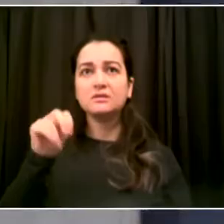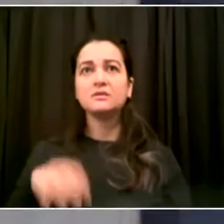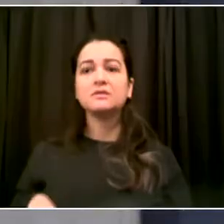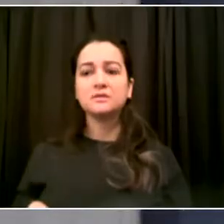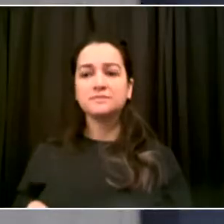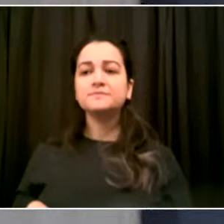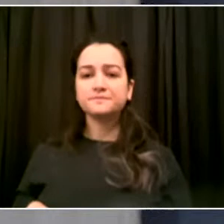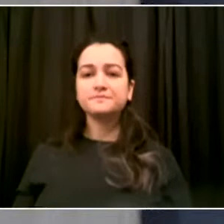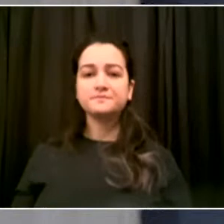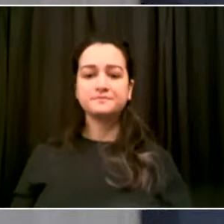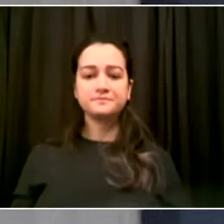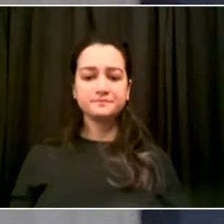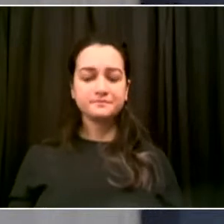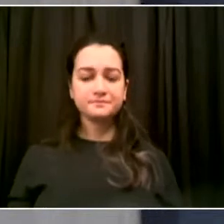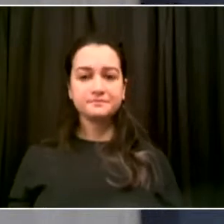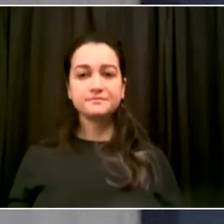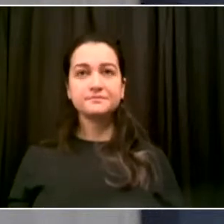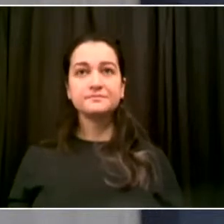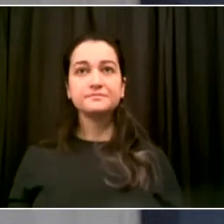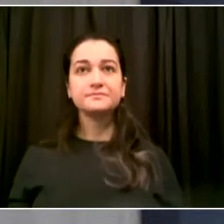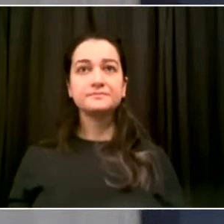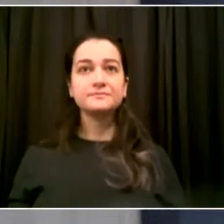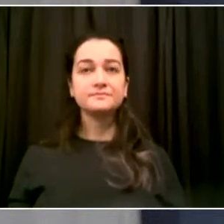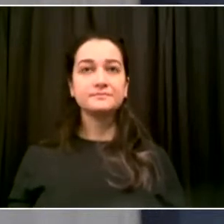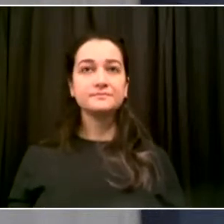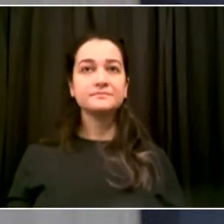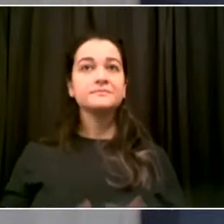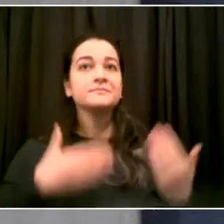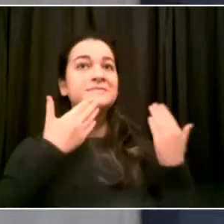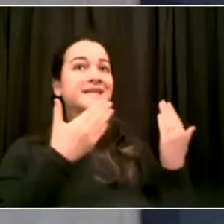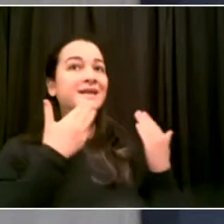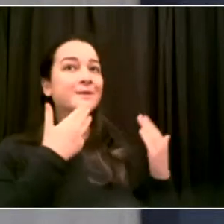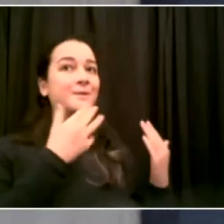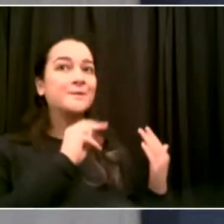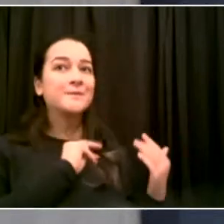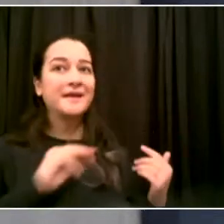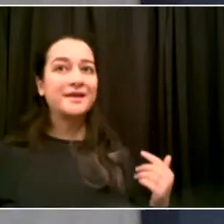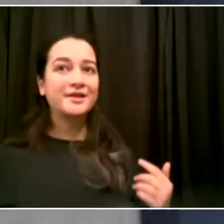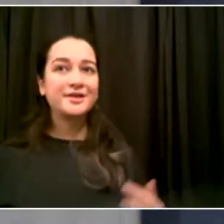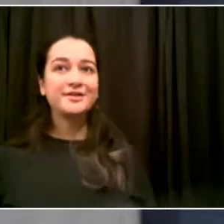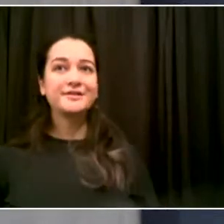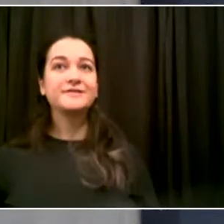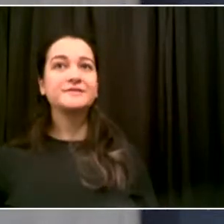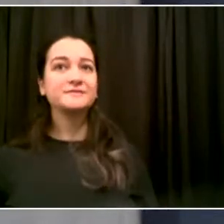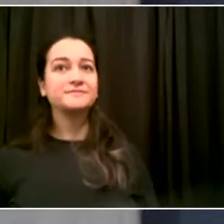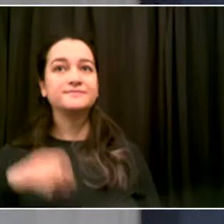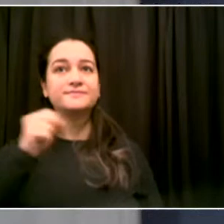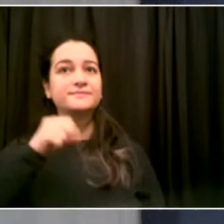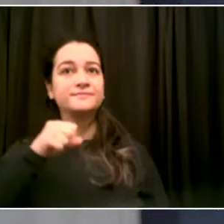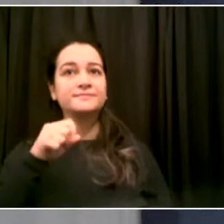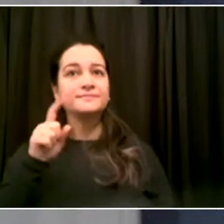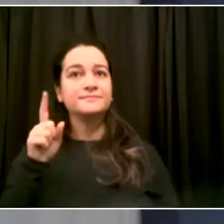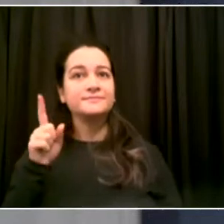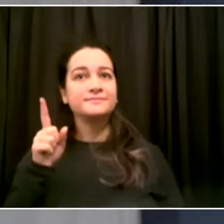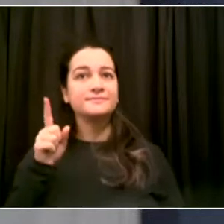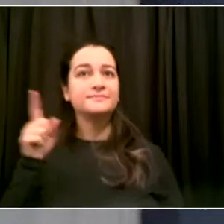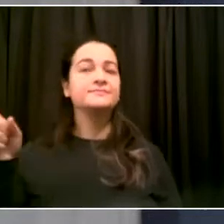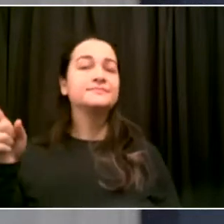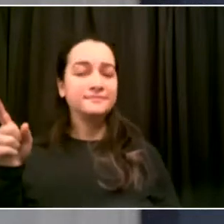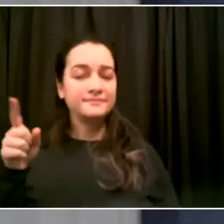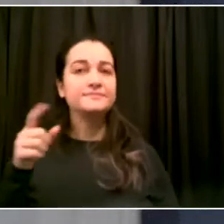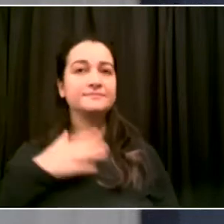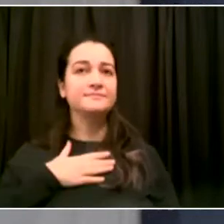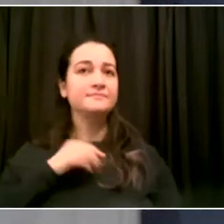morning. At the Asian American Federation, we are always aware that we channel the voices of our community. We speak for those who can't be